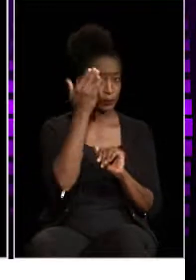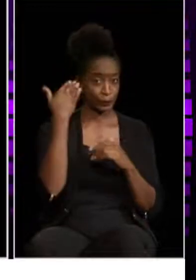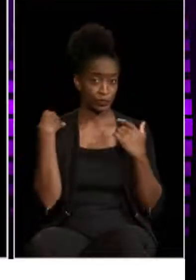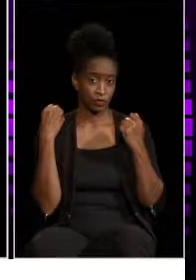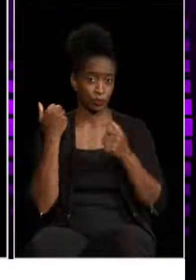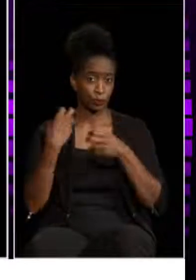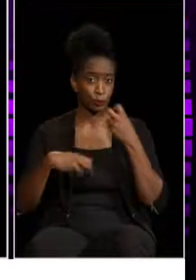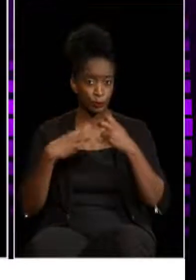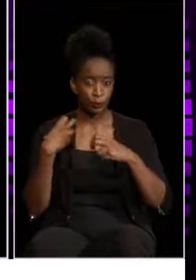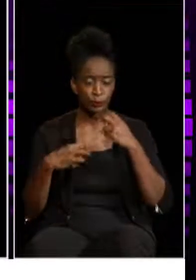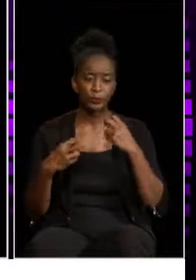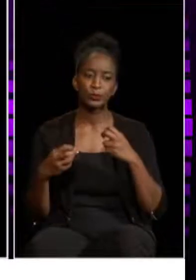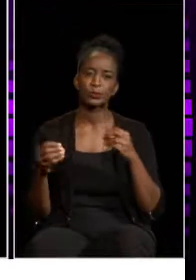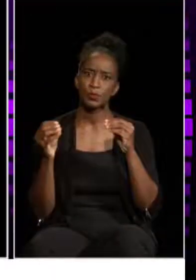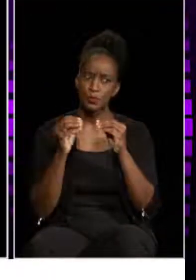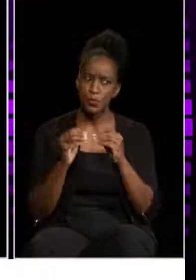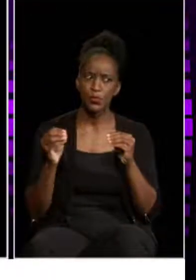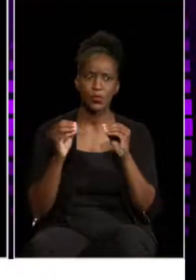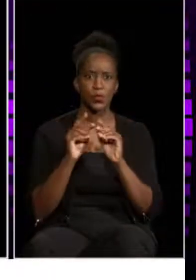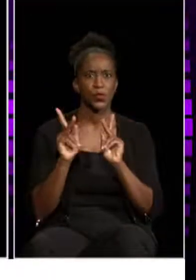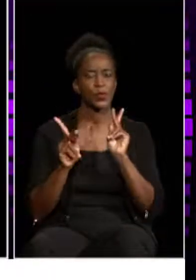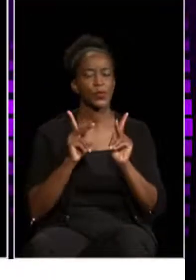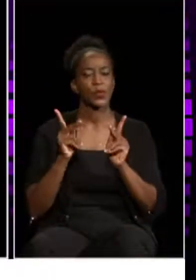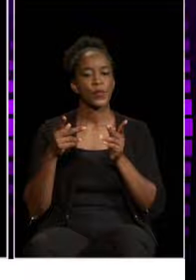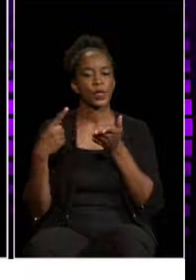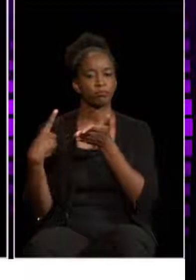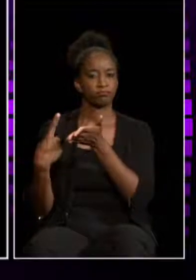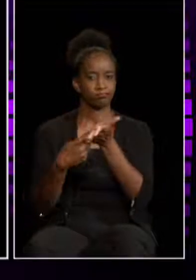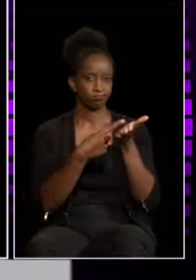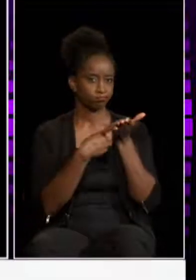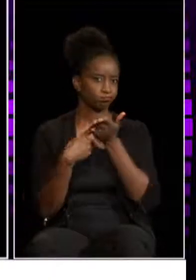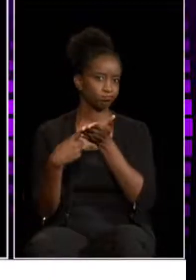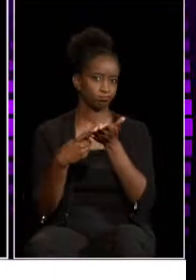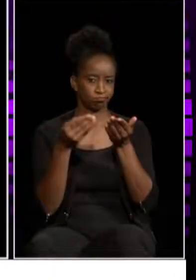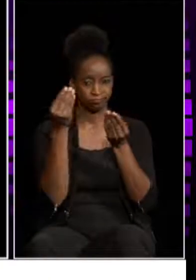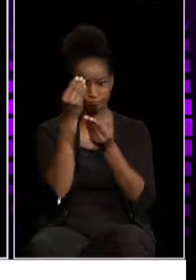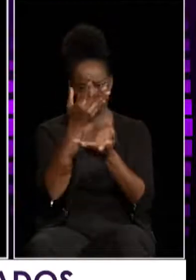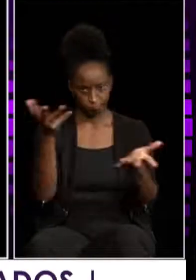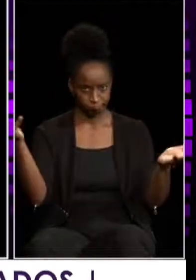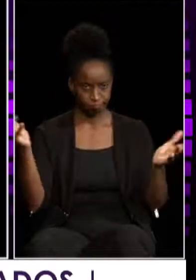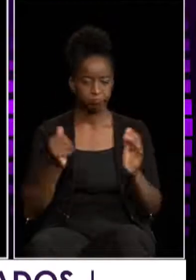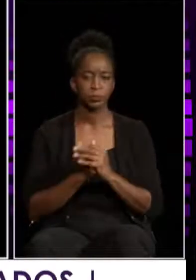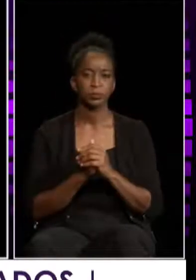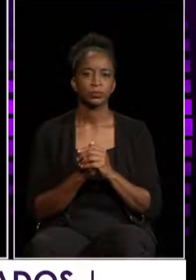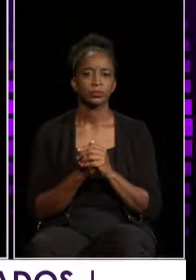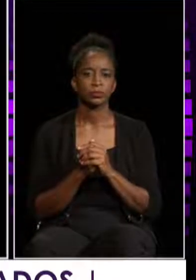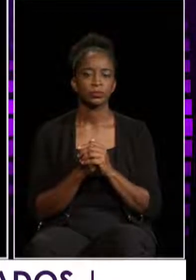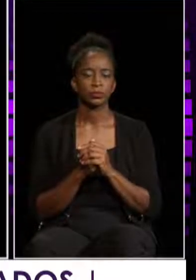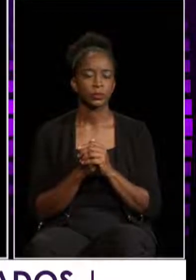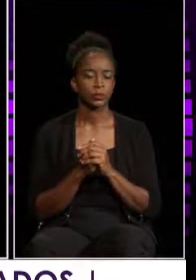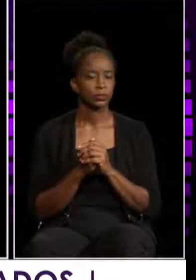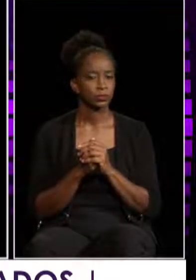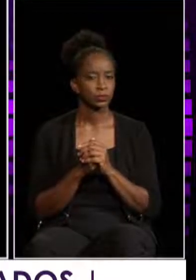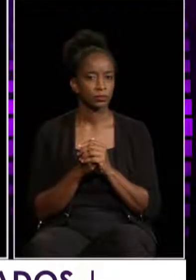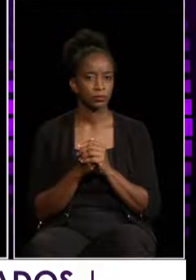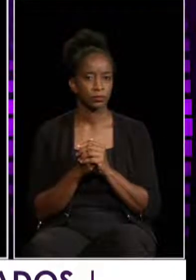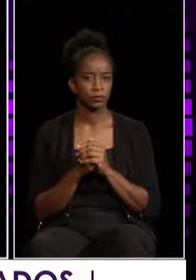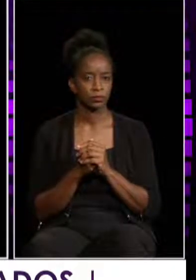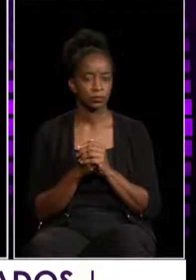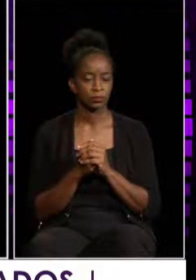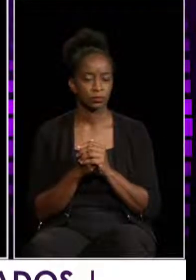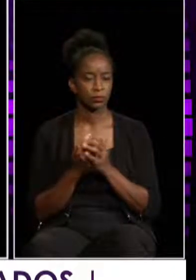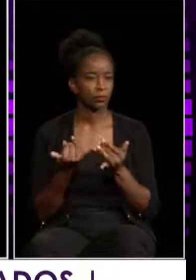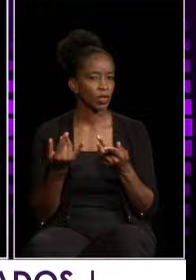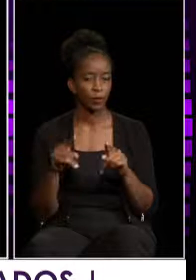one area that I was examining, and that's something called the online disinhibition effect. And what it basically means is that